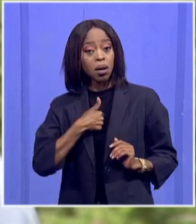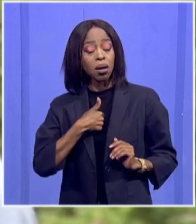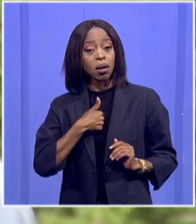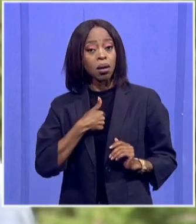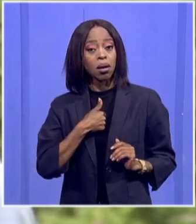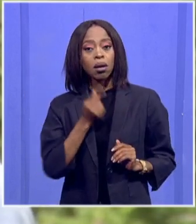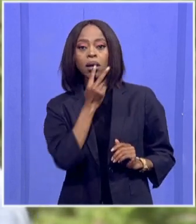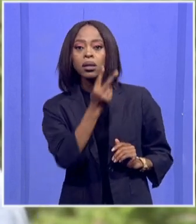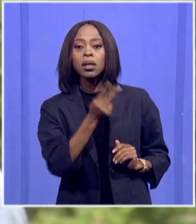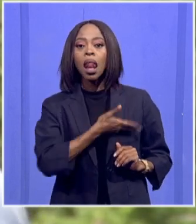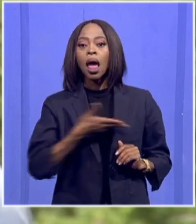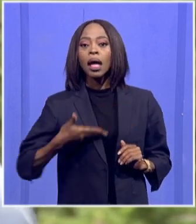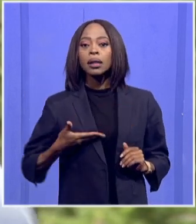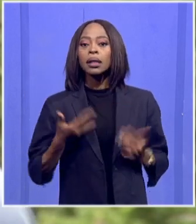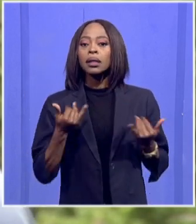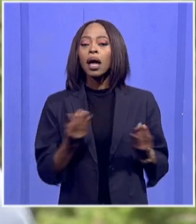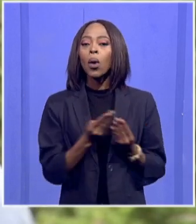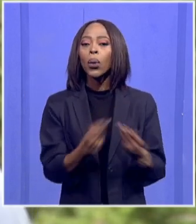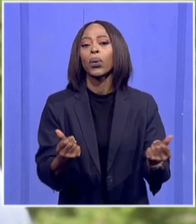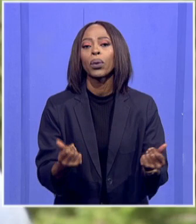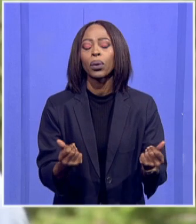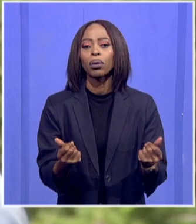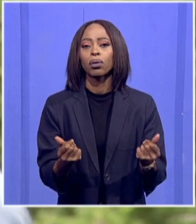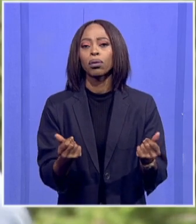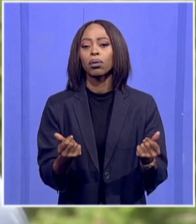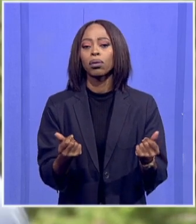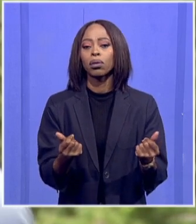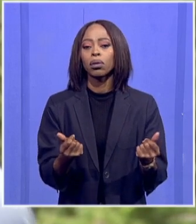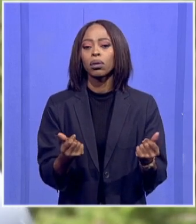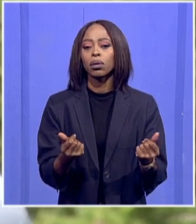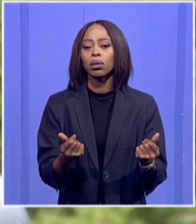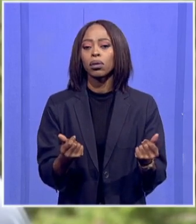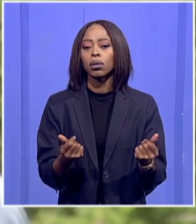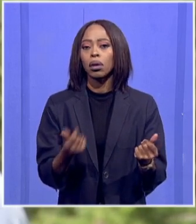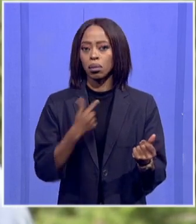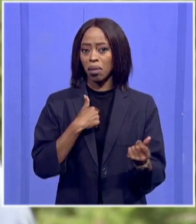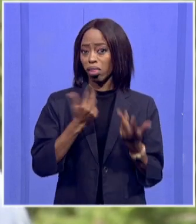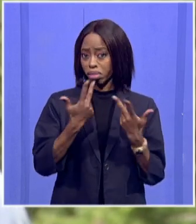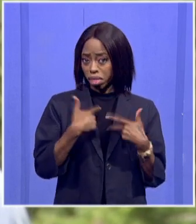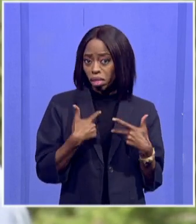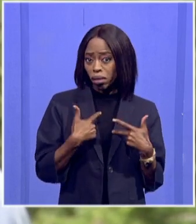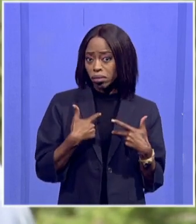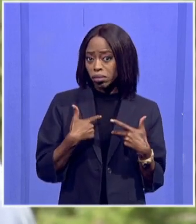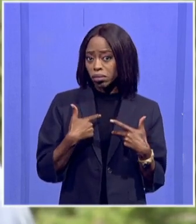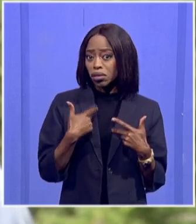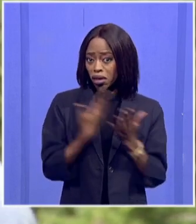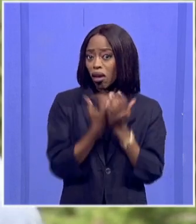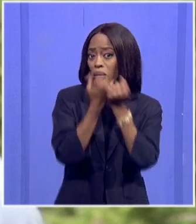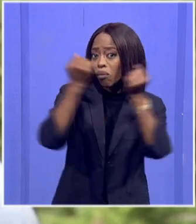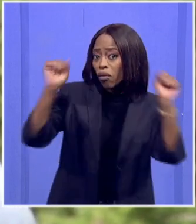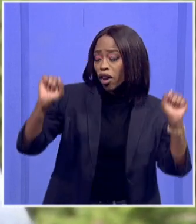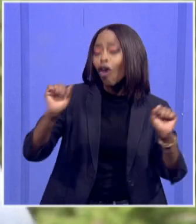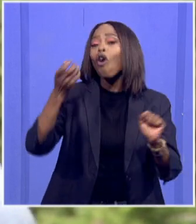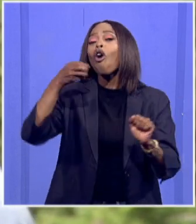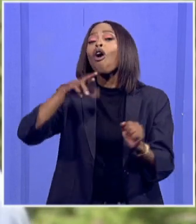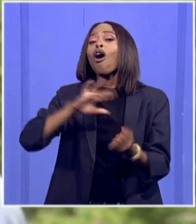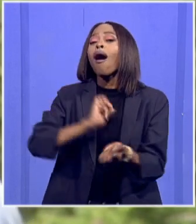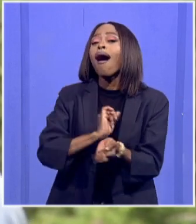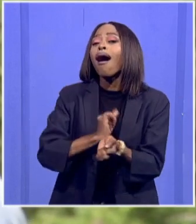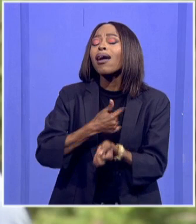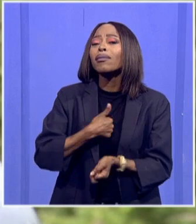and that lady is nowhere to be found, and am I going to be left alone working freely, or am I going to be arrested and